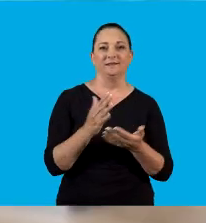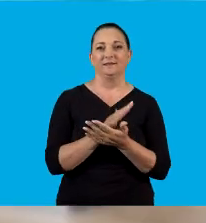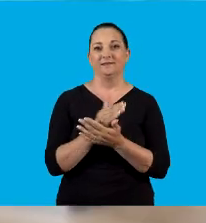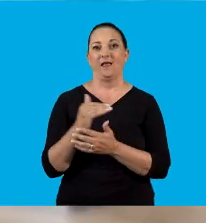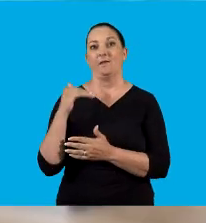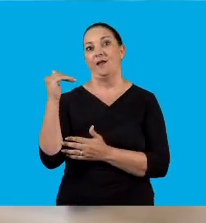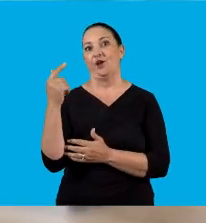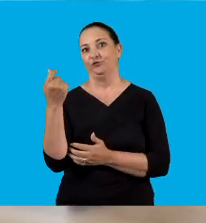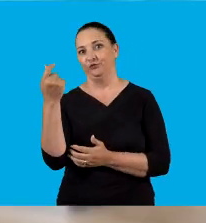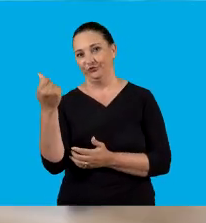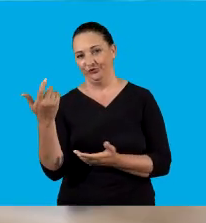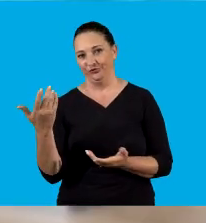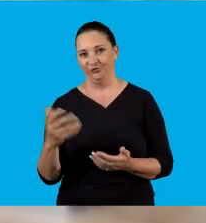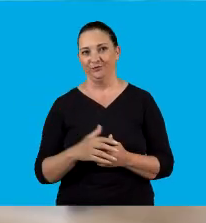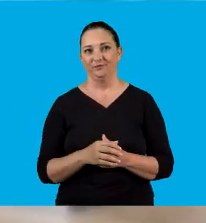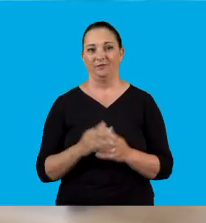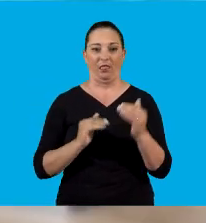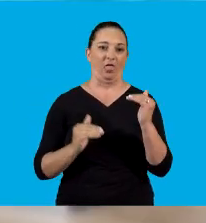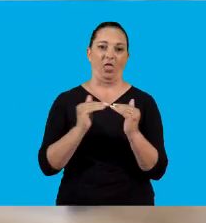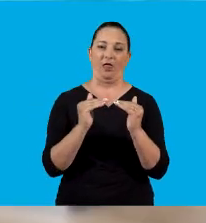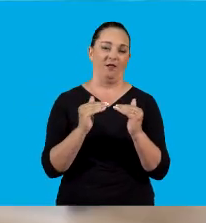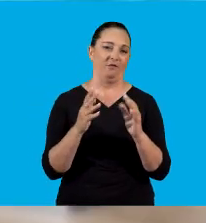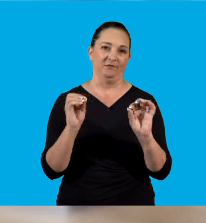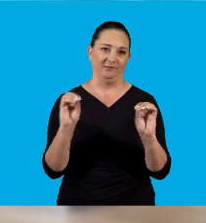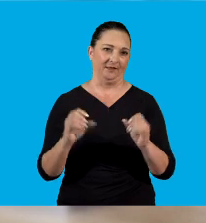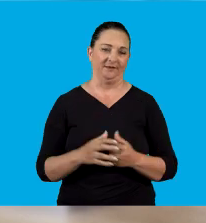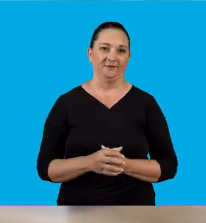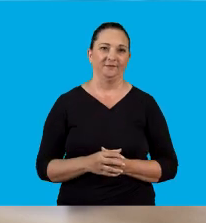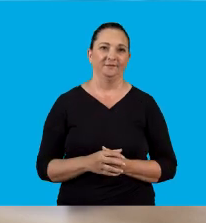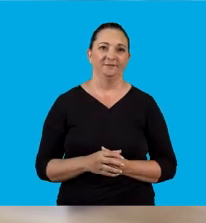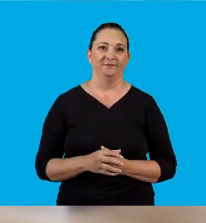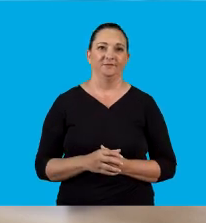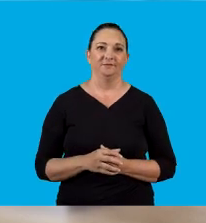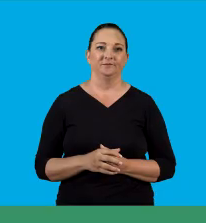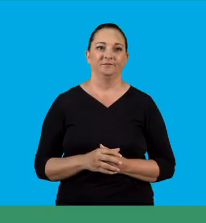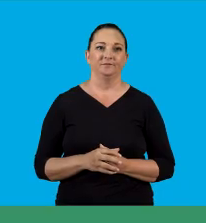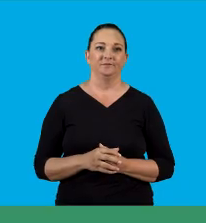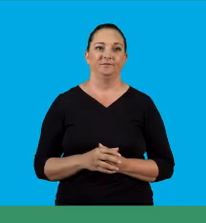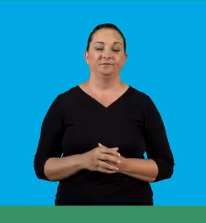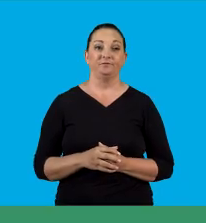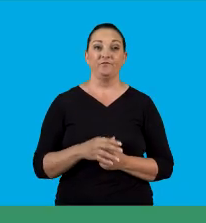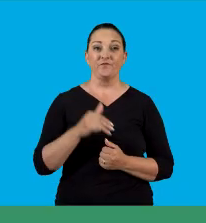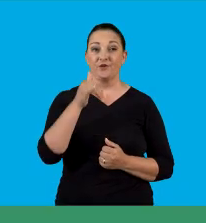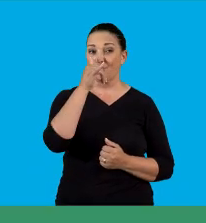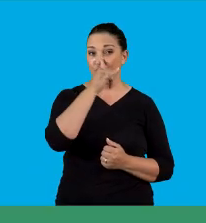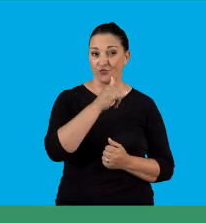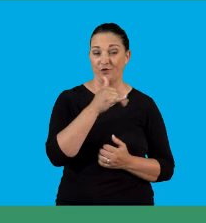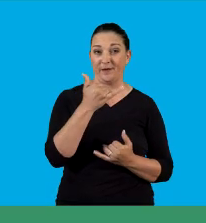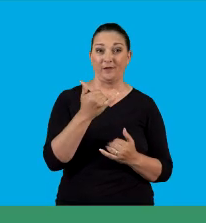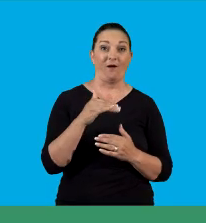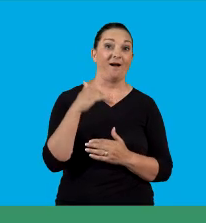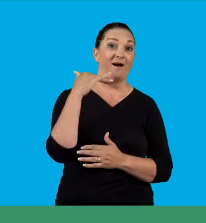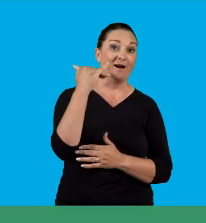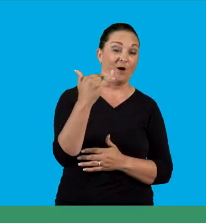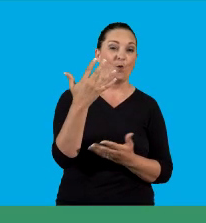are wealthier. So we are unequal. Let's move on to the next question. Crime rates are usually